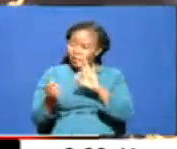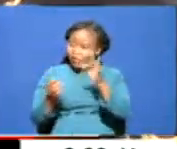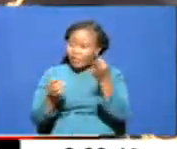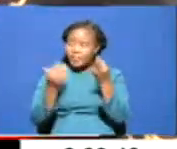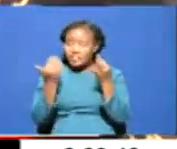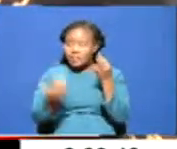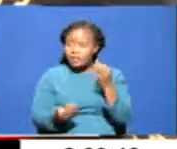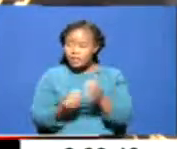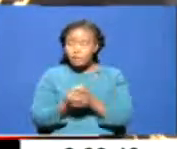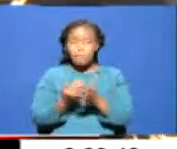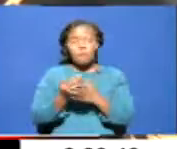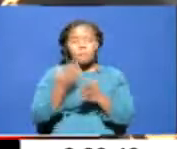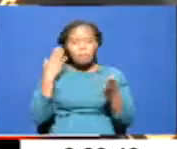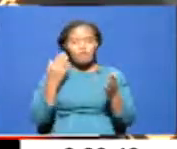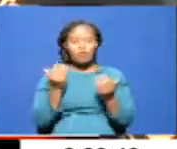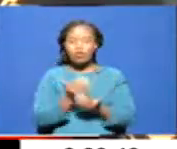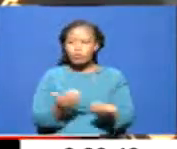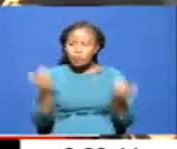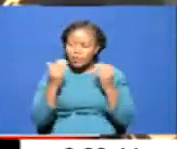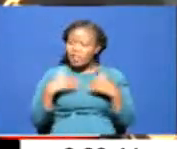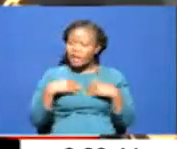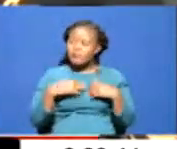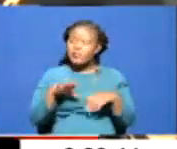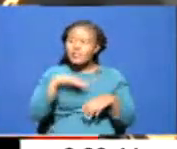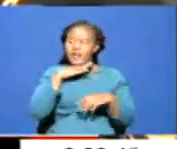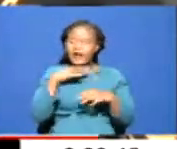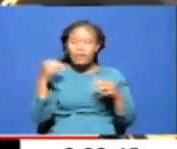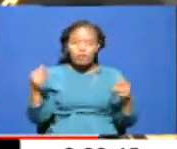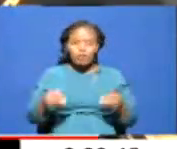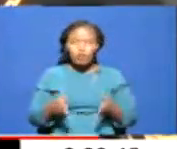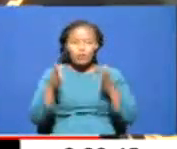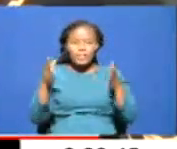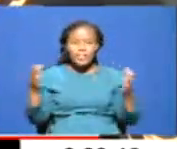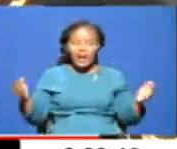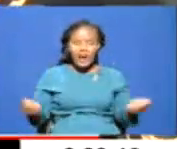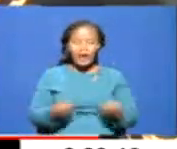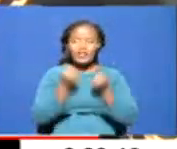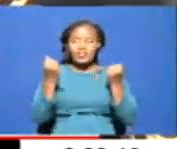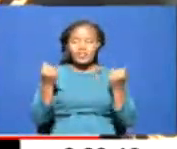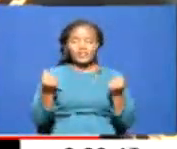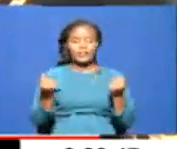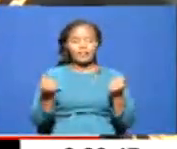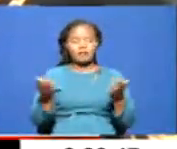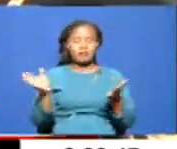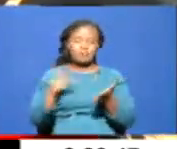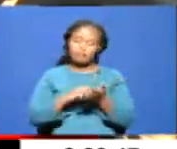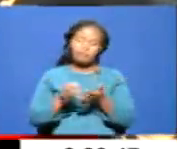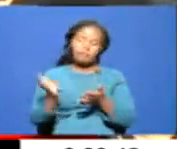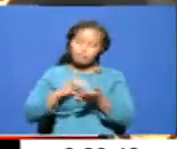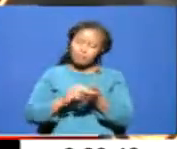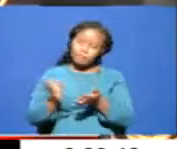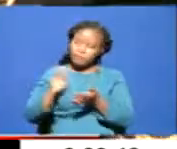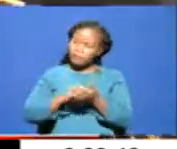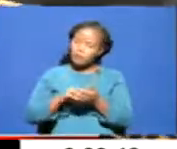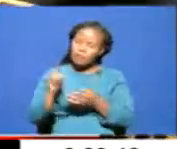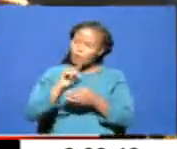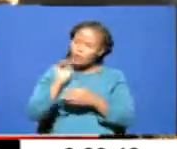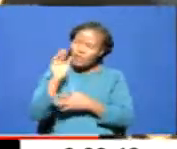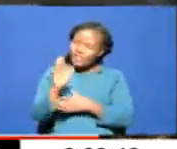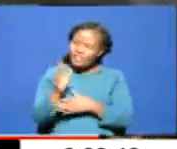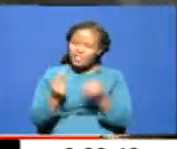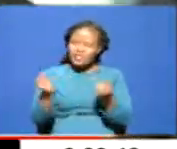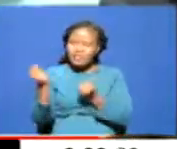Pale. Sasa tunauliza hii siku ndio ya gani? Kutoka